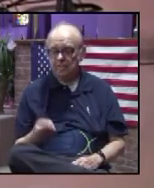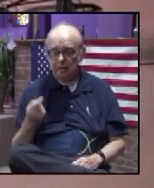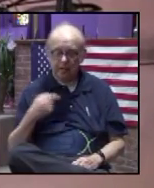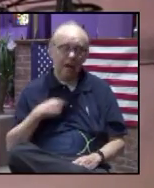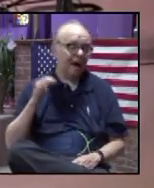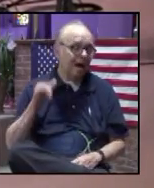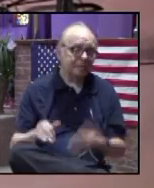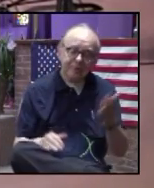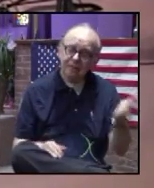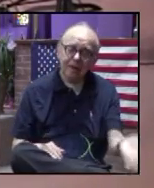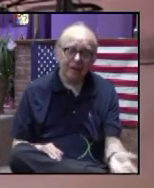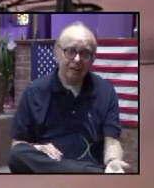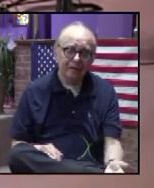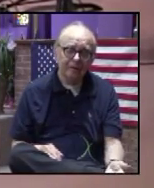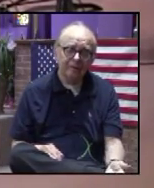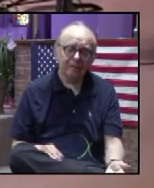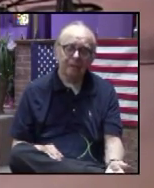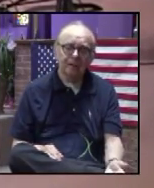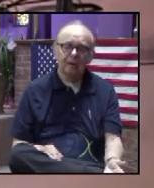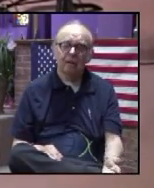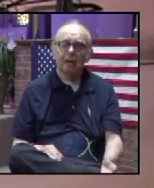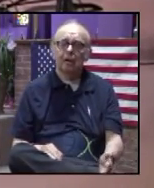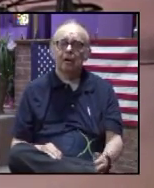still here.